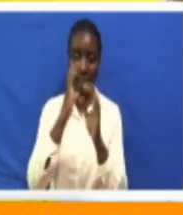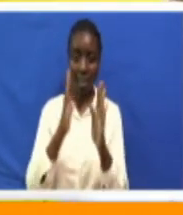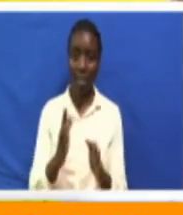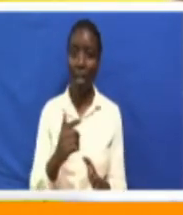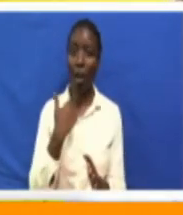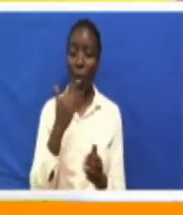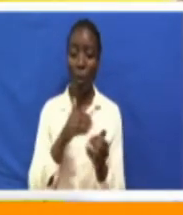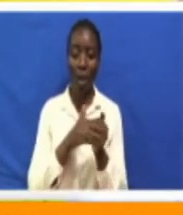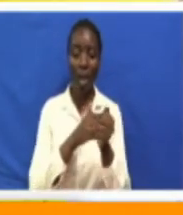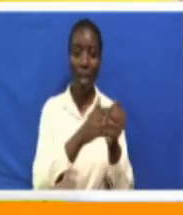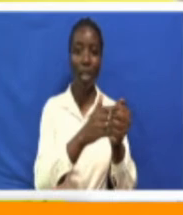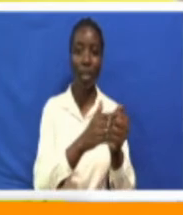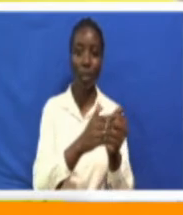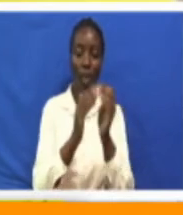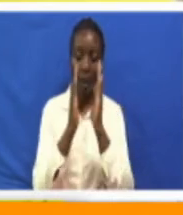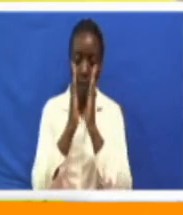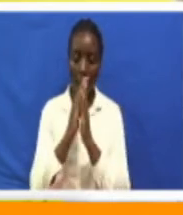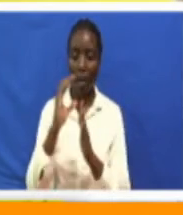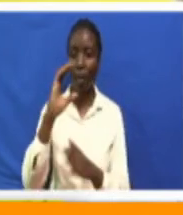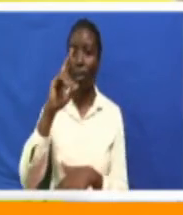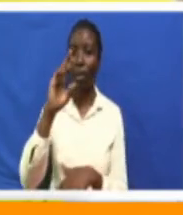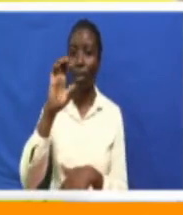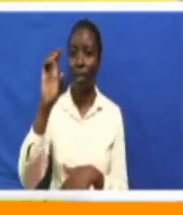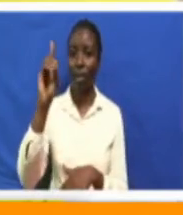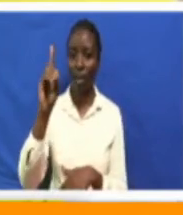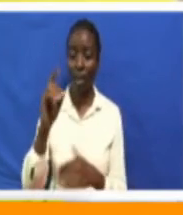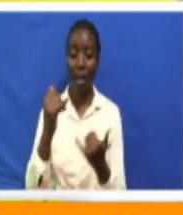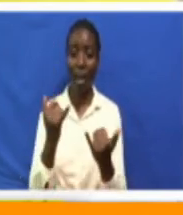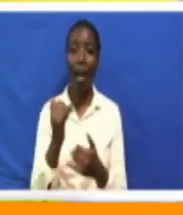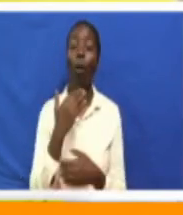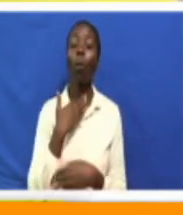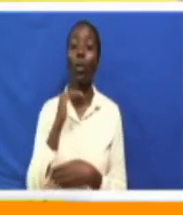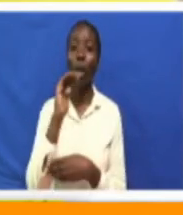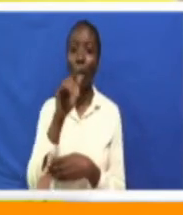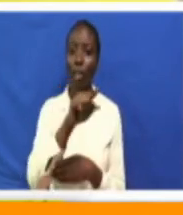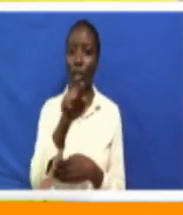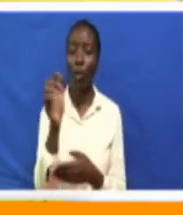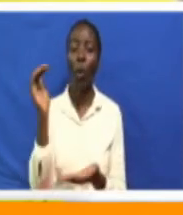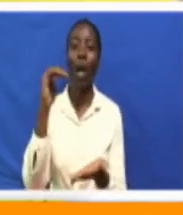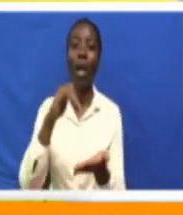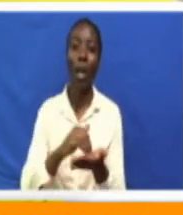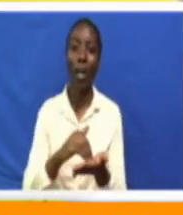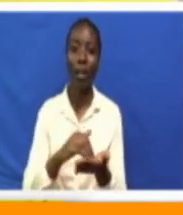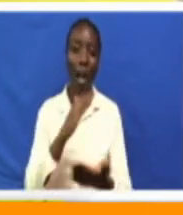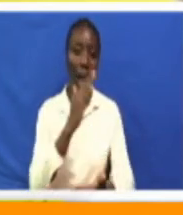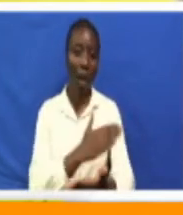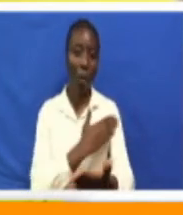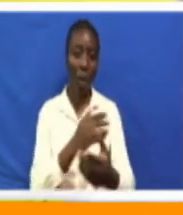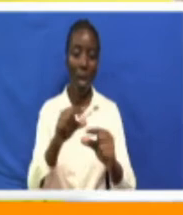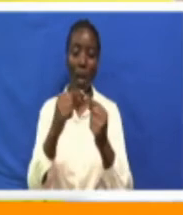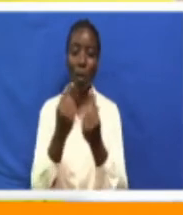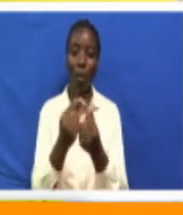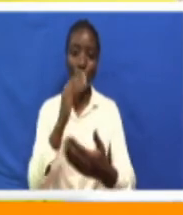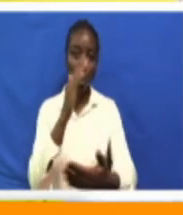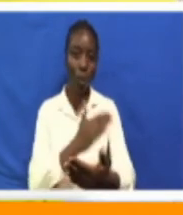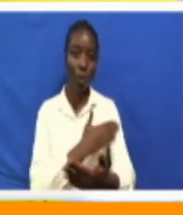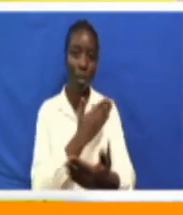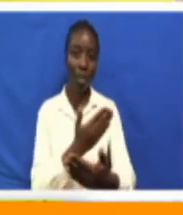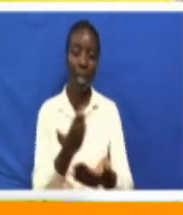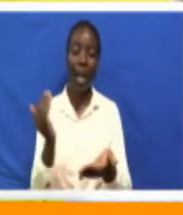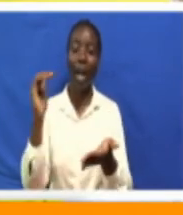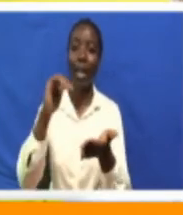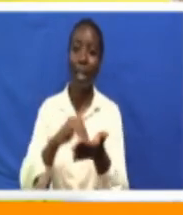to the Creed that we take and I want to ask you again the choir not to sing one sense again of that